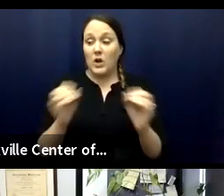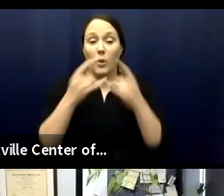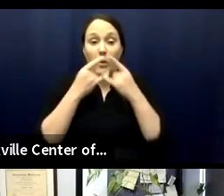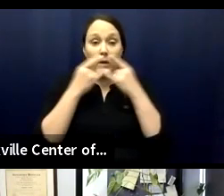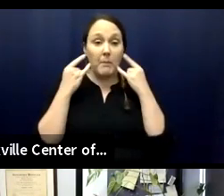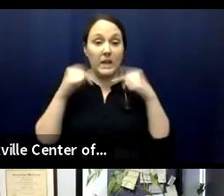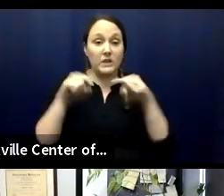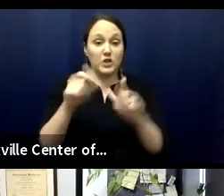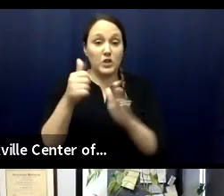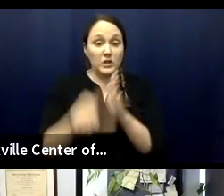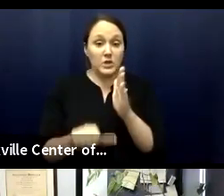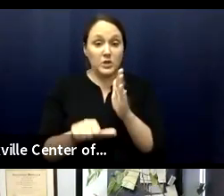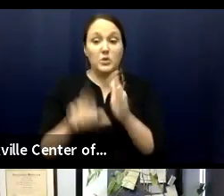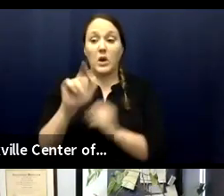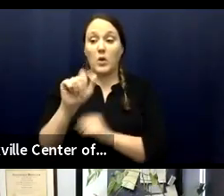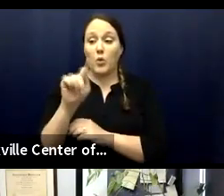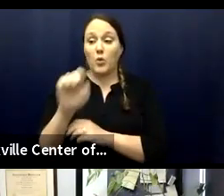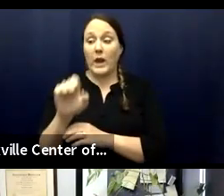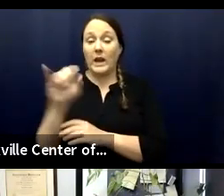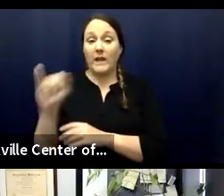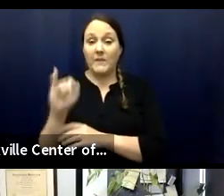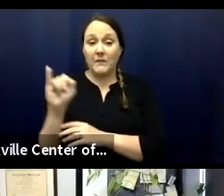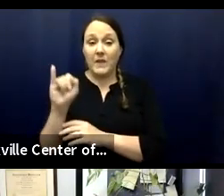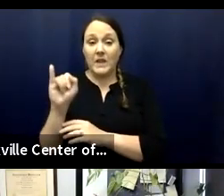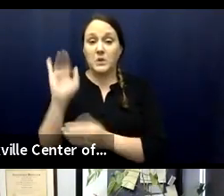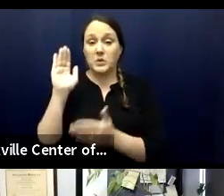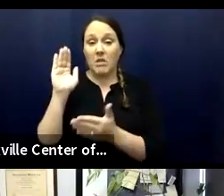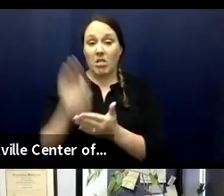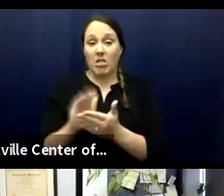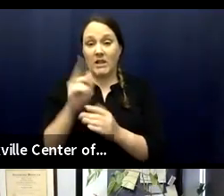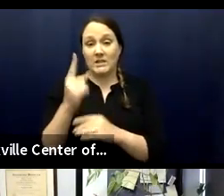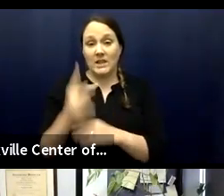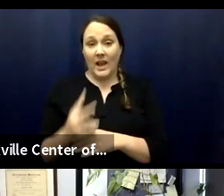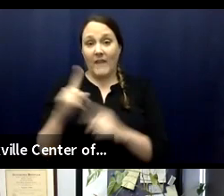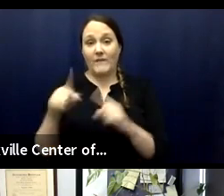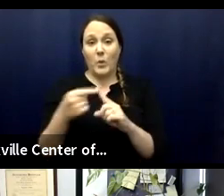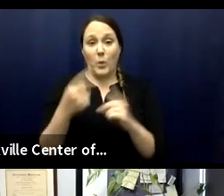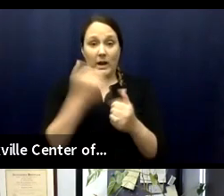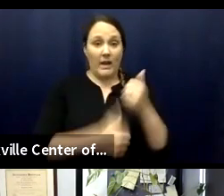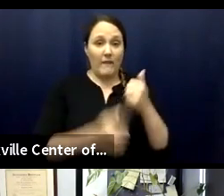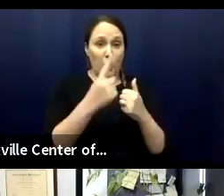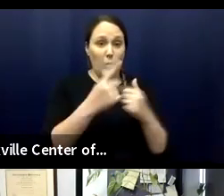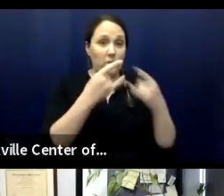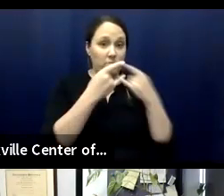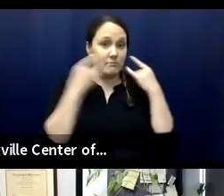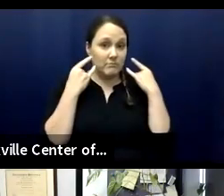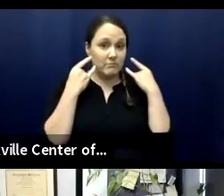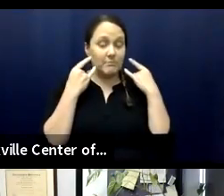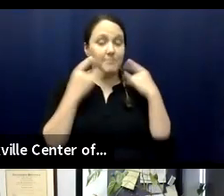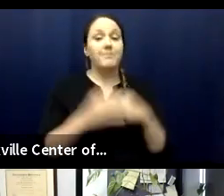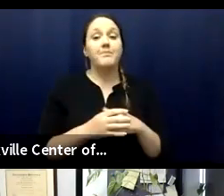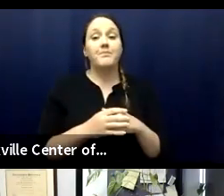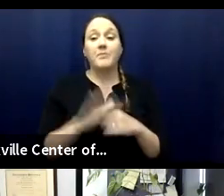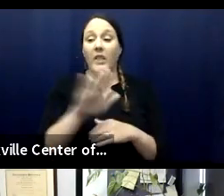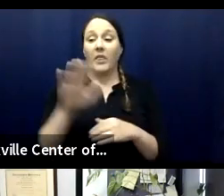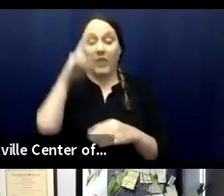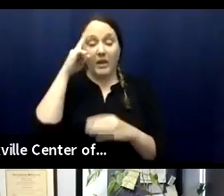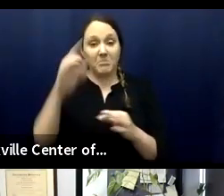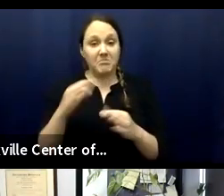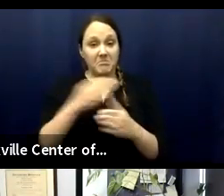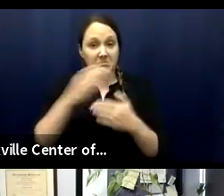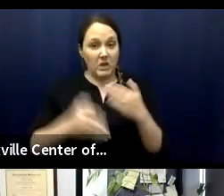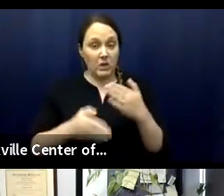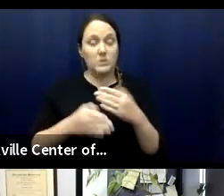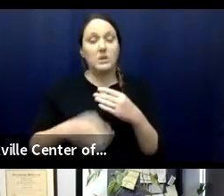during surgeries, the rate of wound infections was less than half of what it was when everyone wore a mask. Their conclusion, it would appear